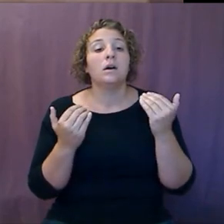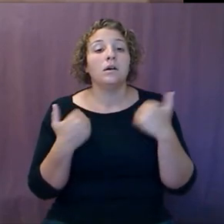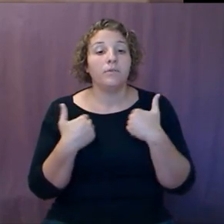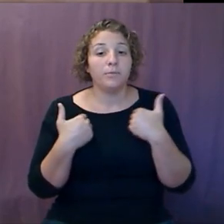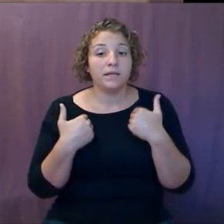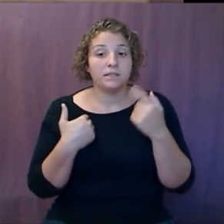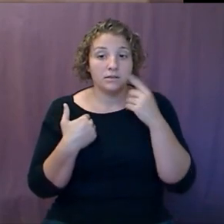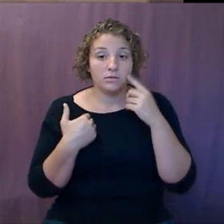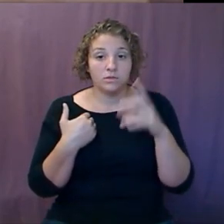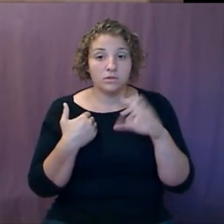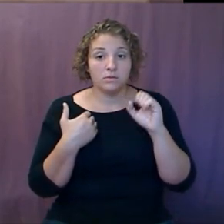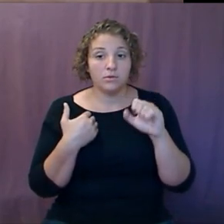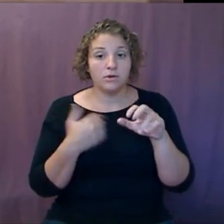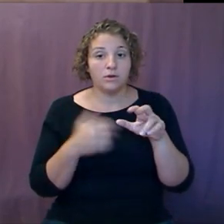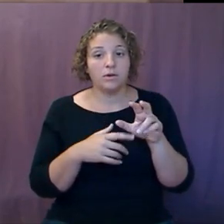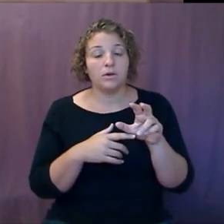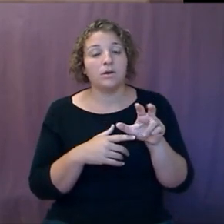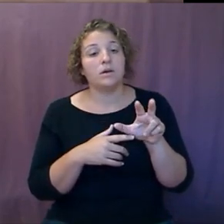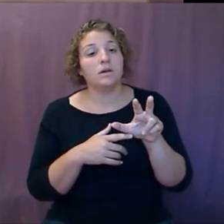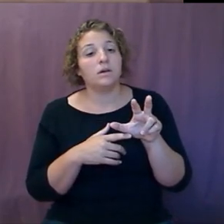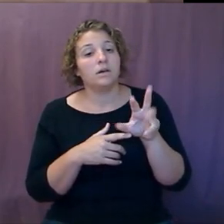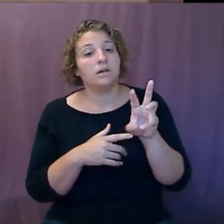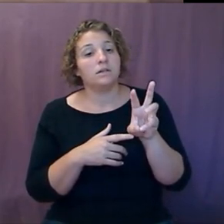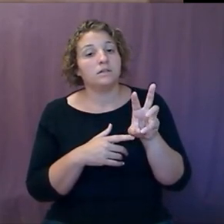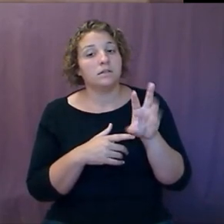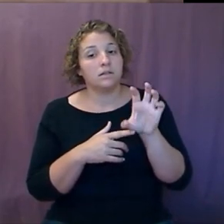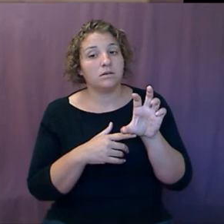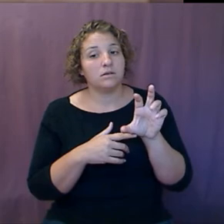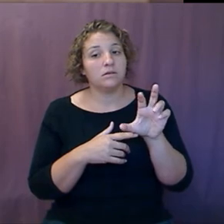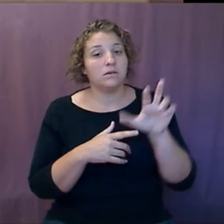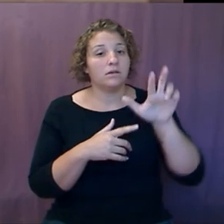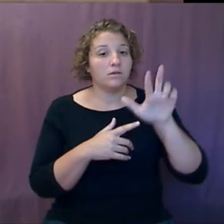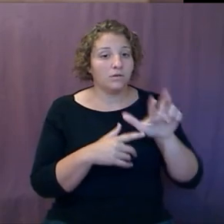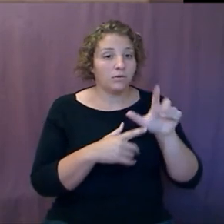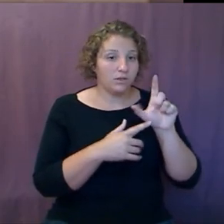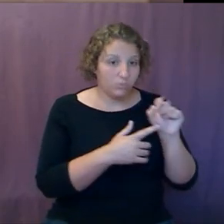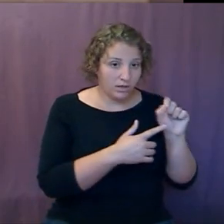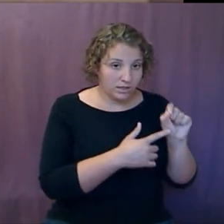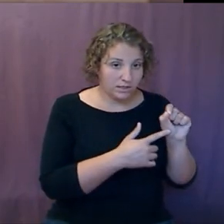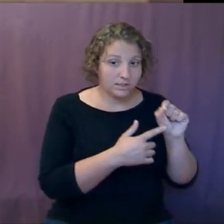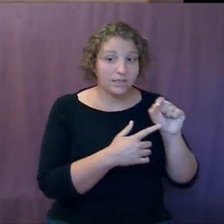six hundred and six six hundred and six